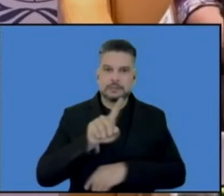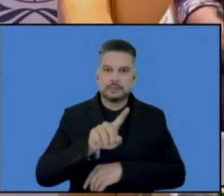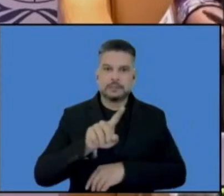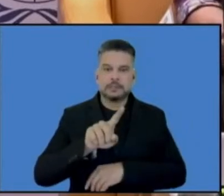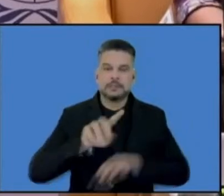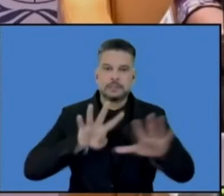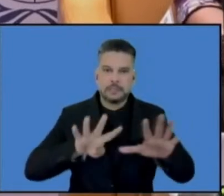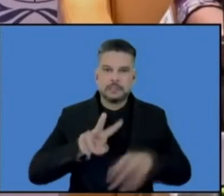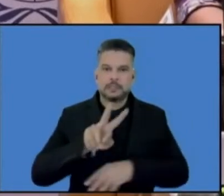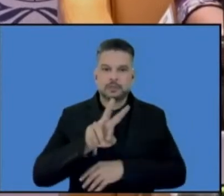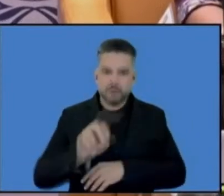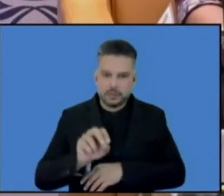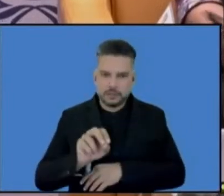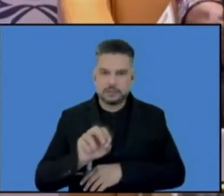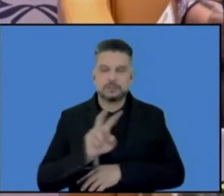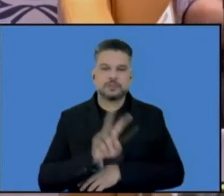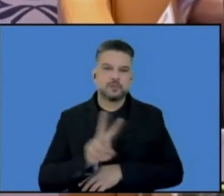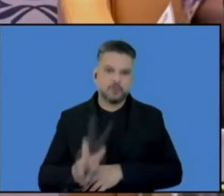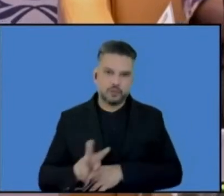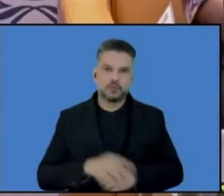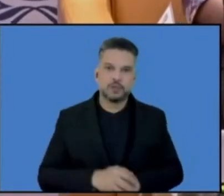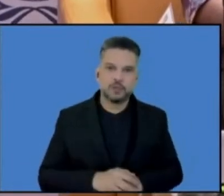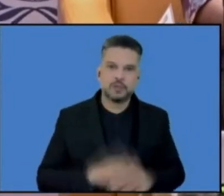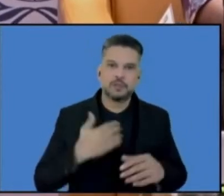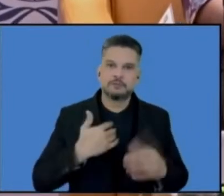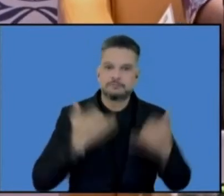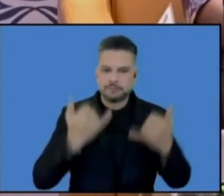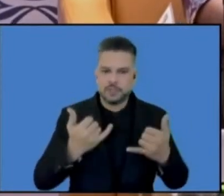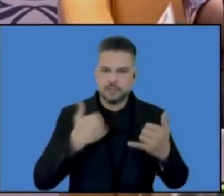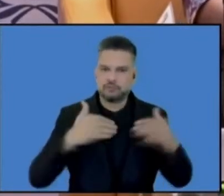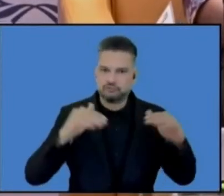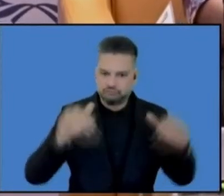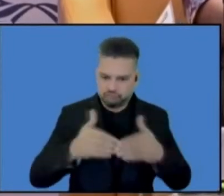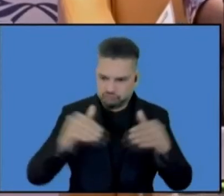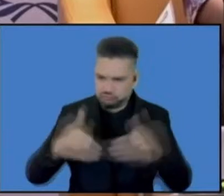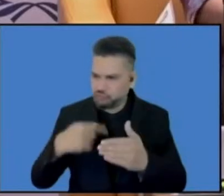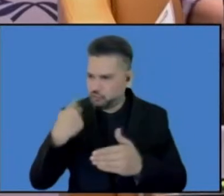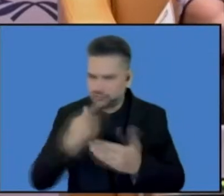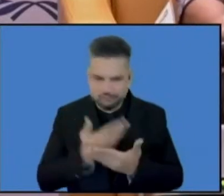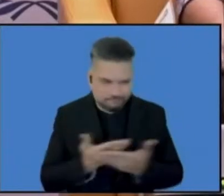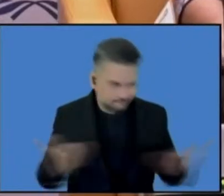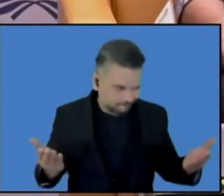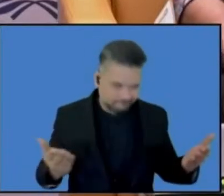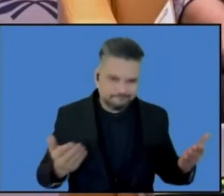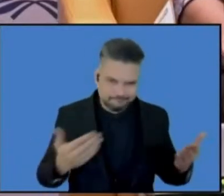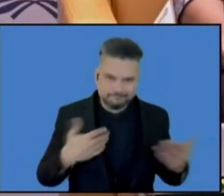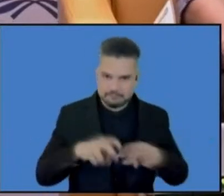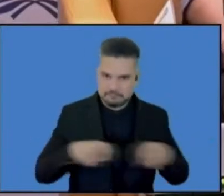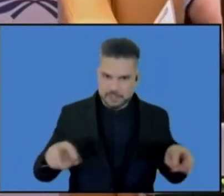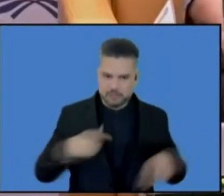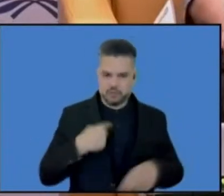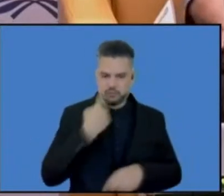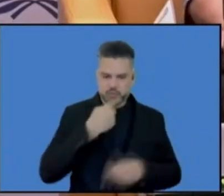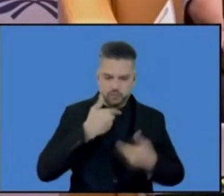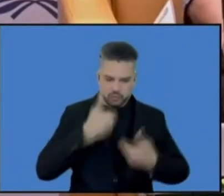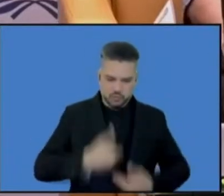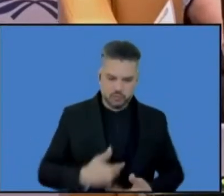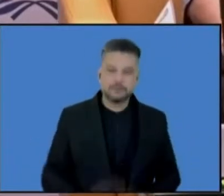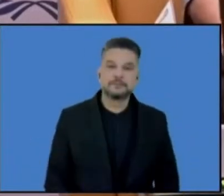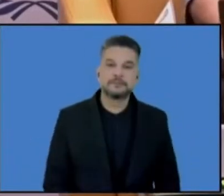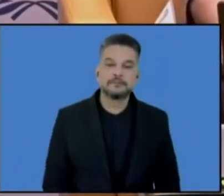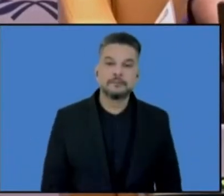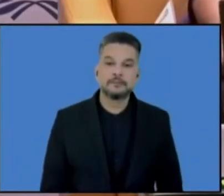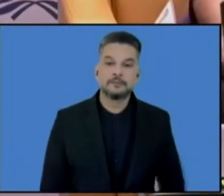a few introductory words before I turn to my distinguished panelists. In